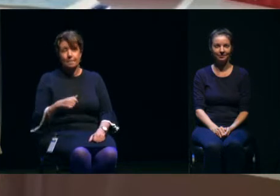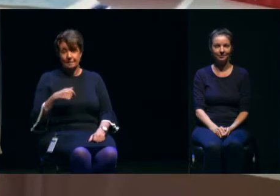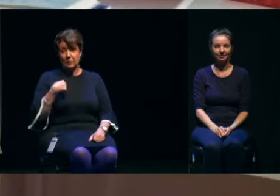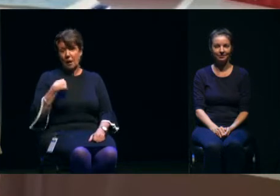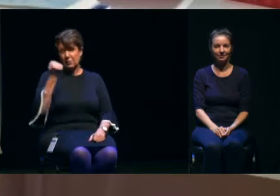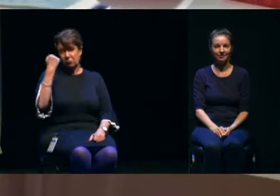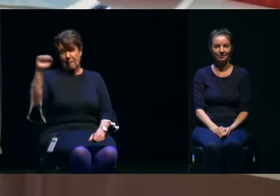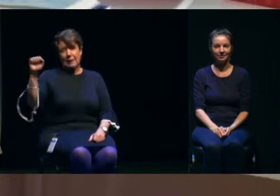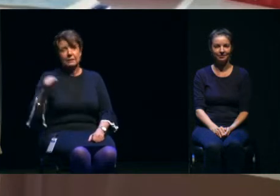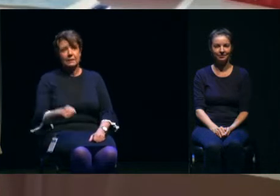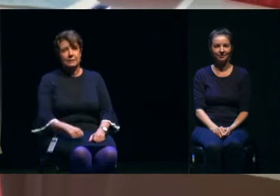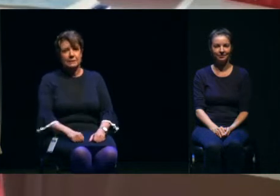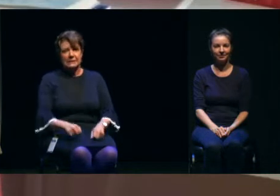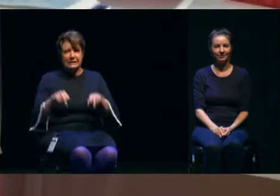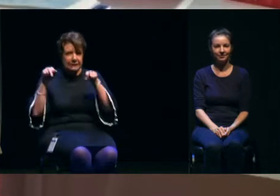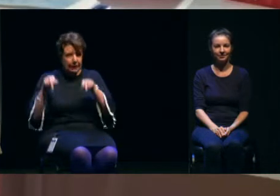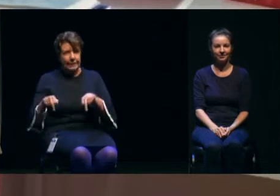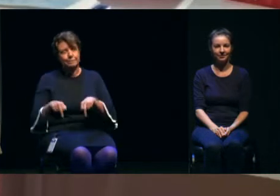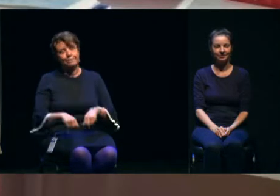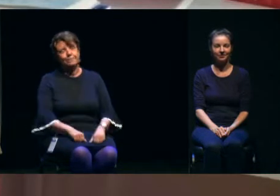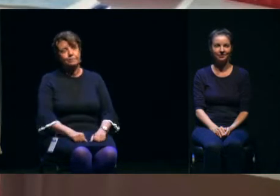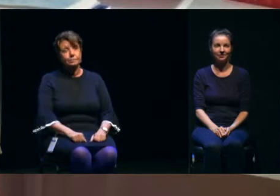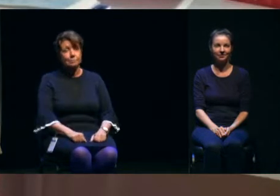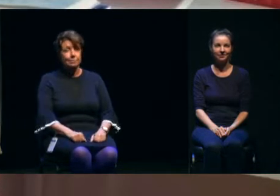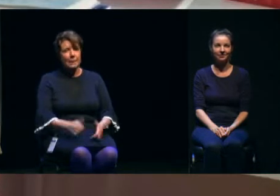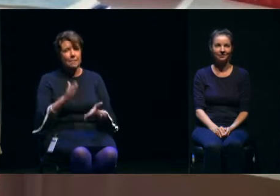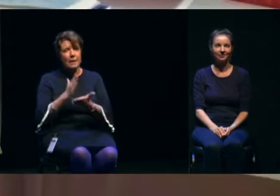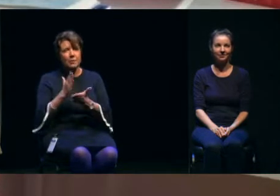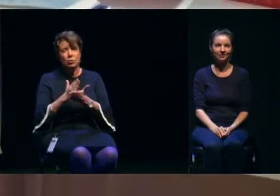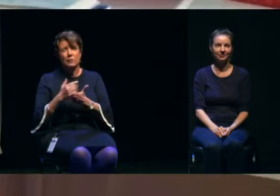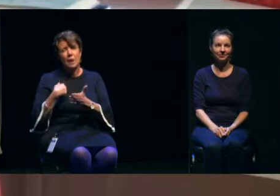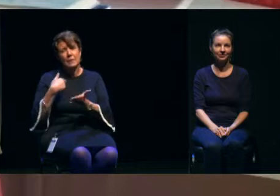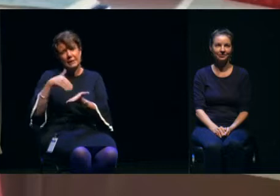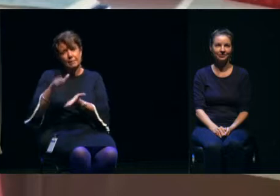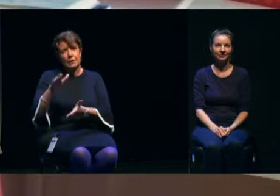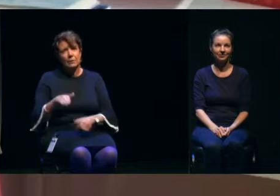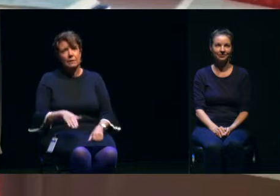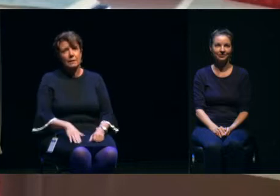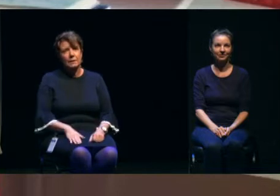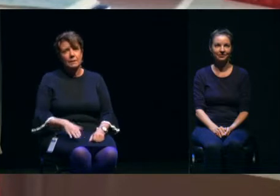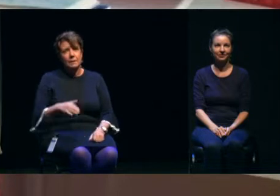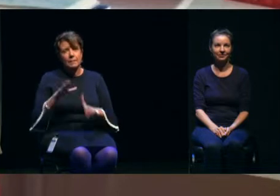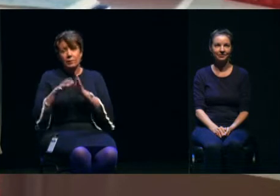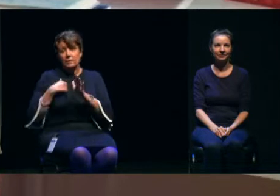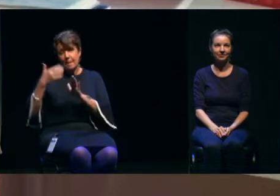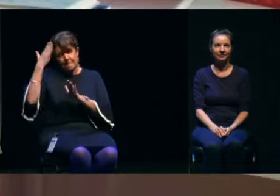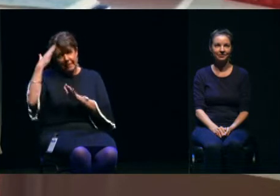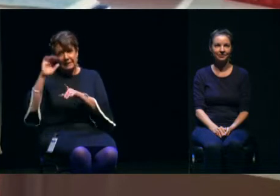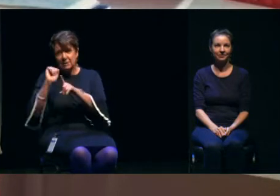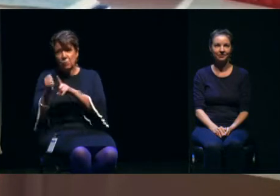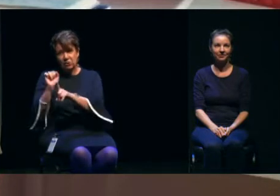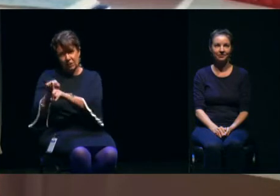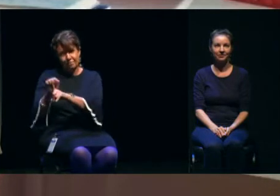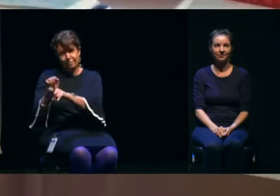rebellious and so stubborn. But the truth is that I think I was expelled because of my mother's situation. She